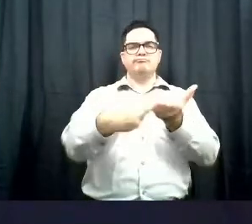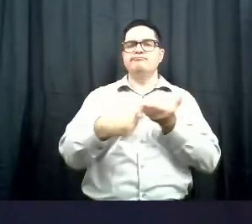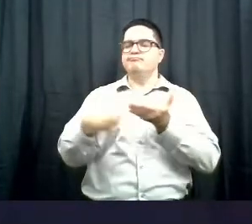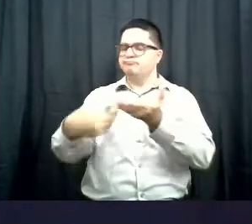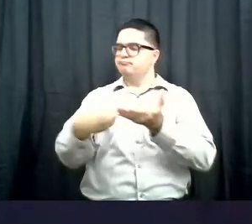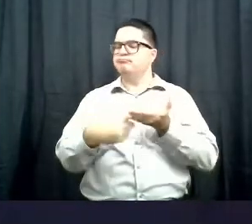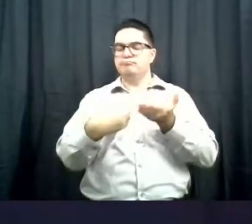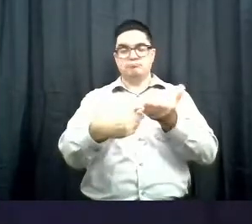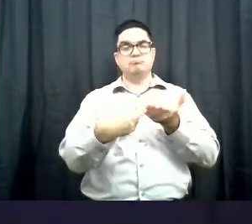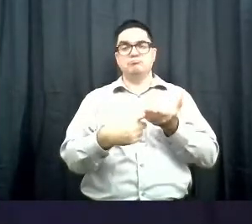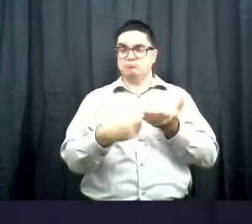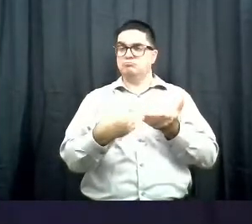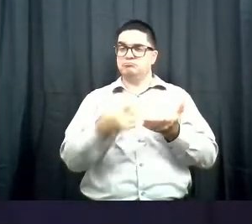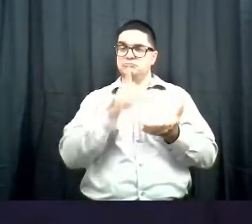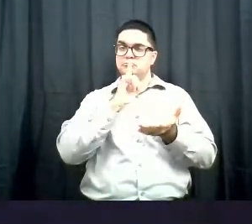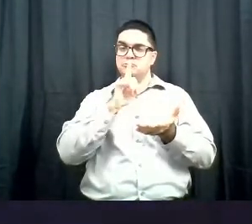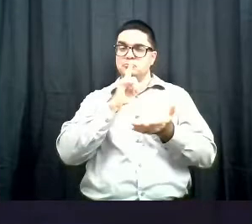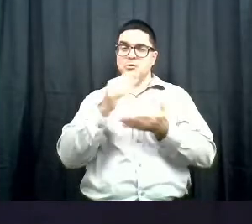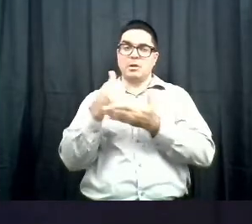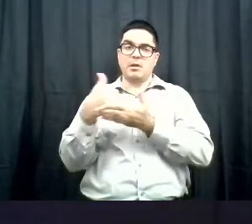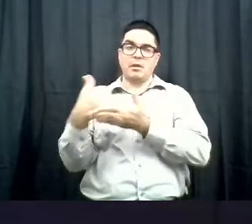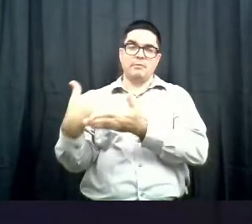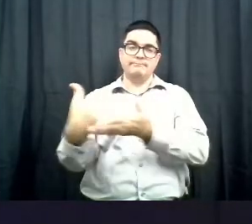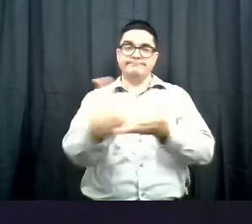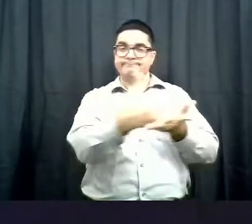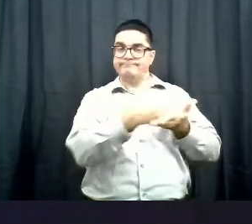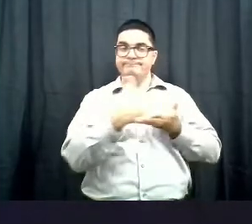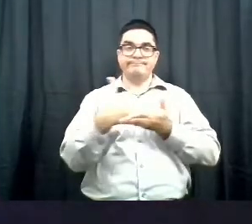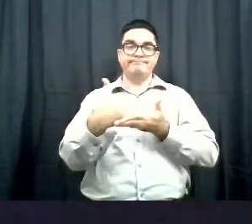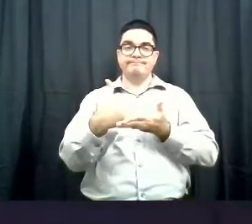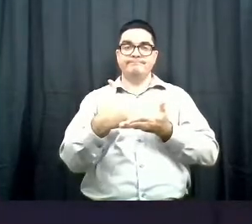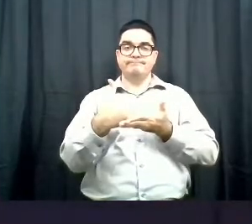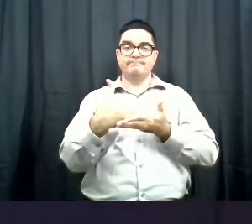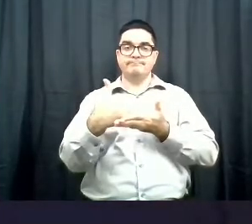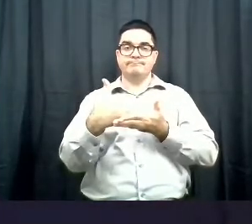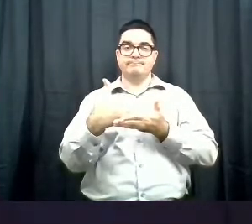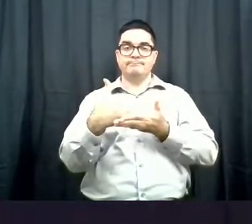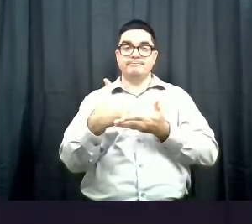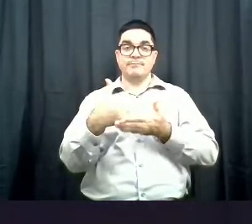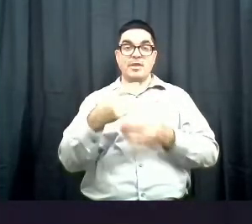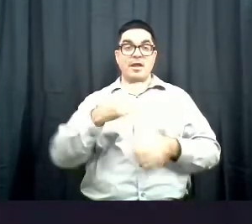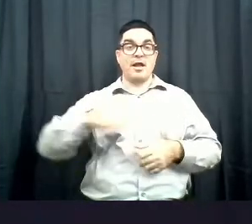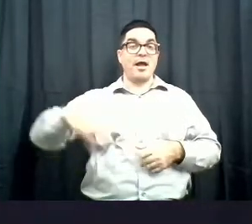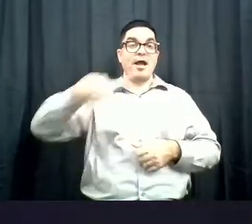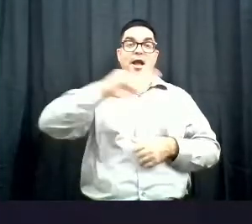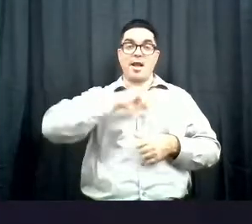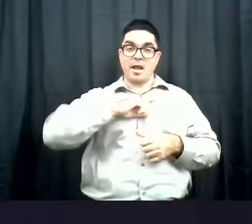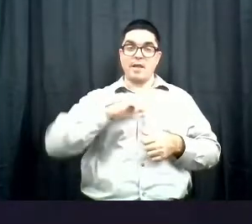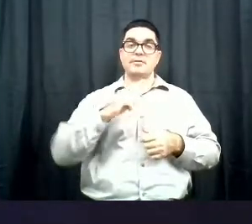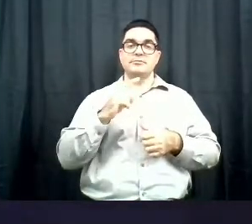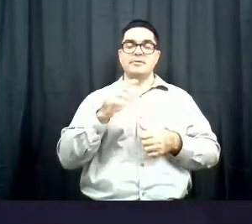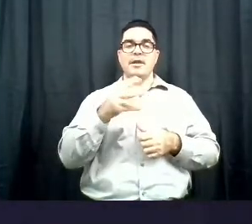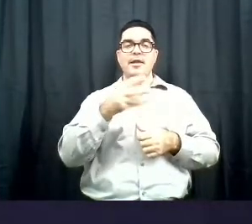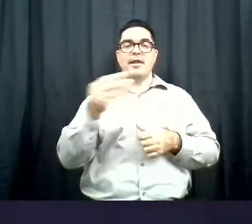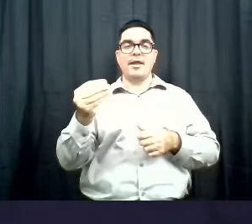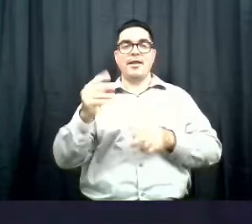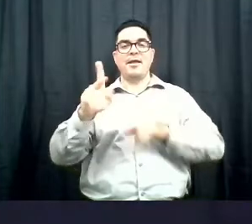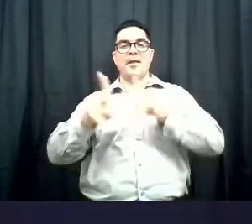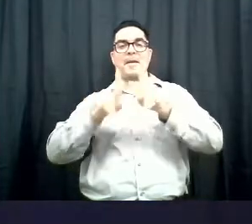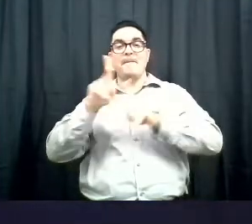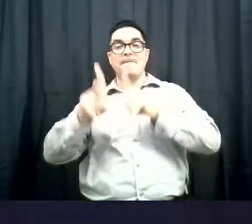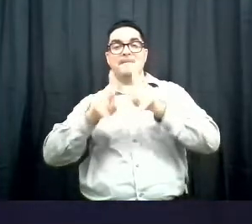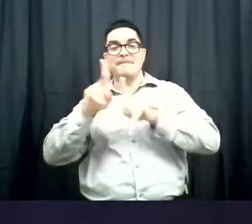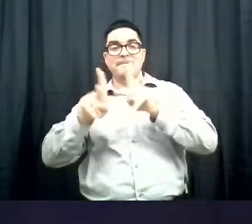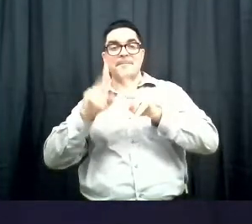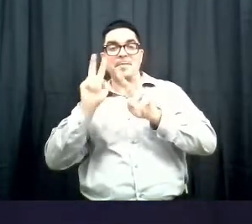helpful, and helpful, I think, both for us and for people who are watching. Two very small points by way of conclusion